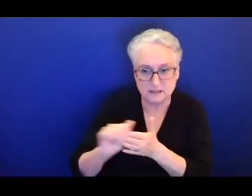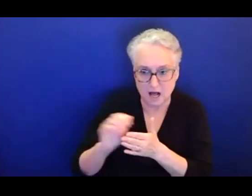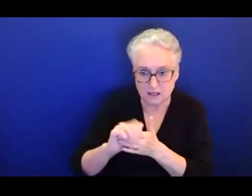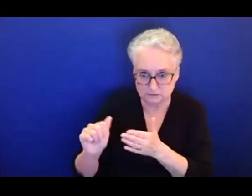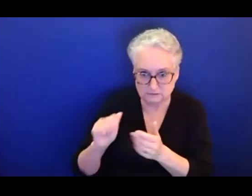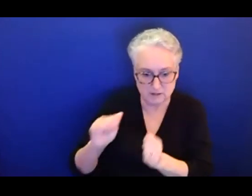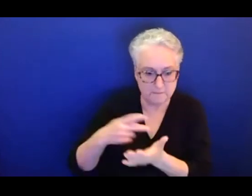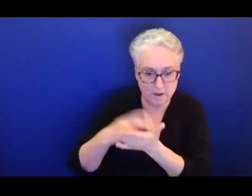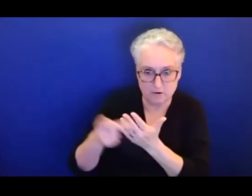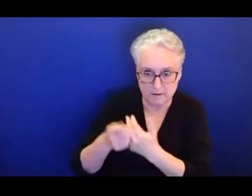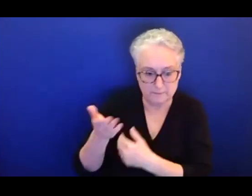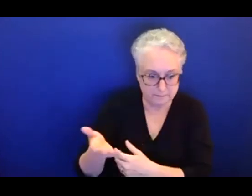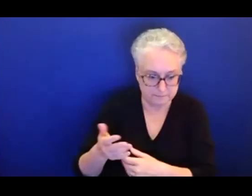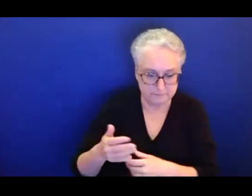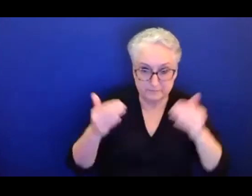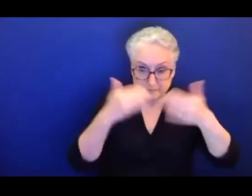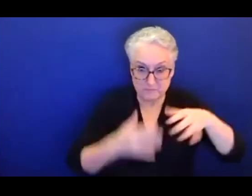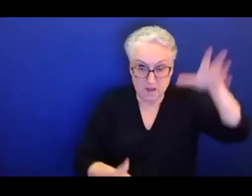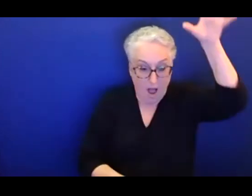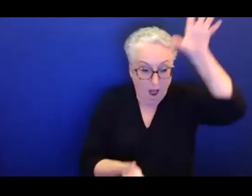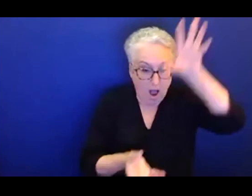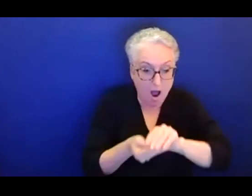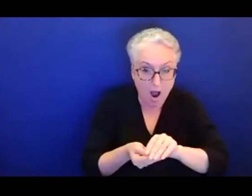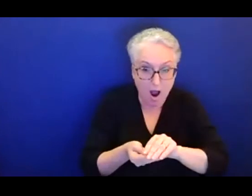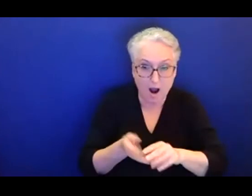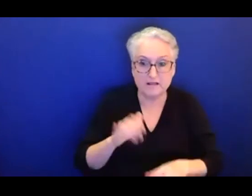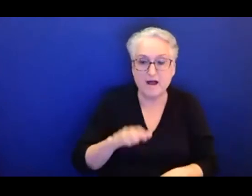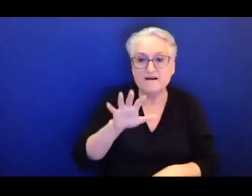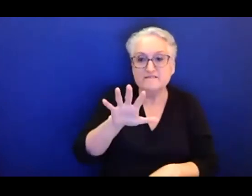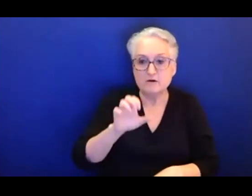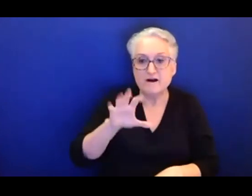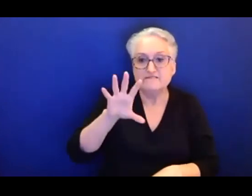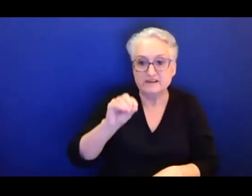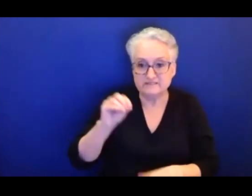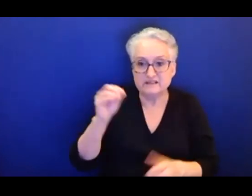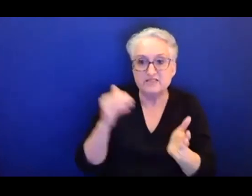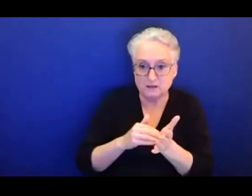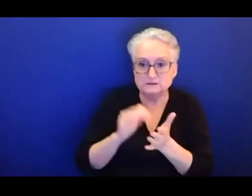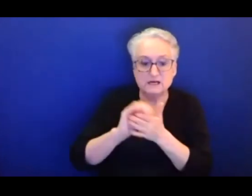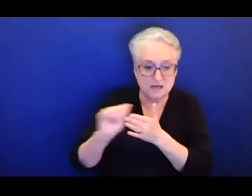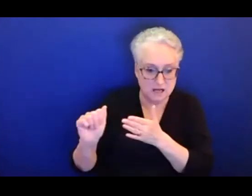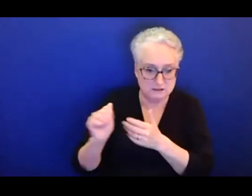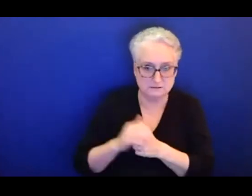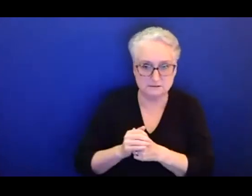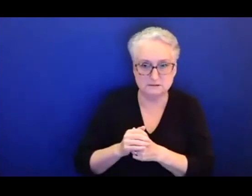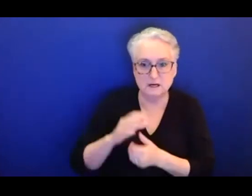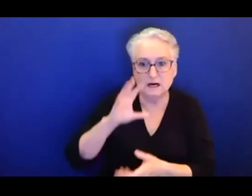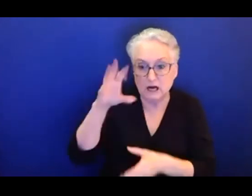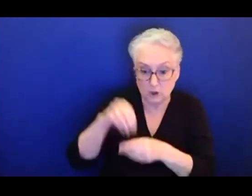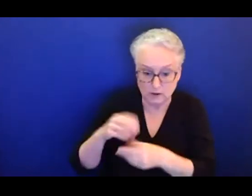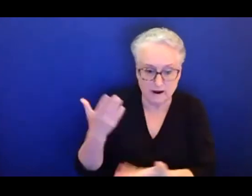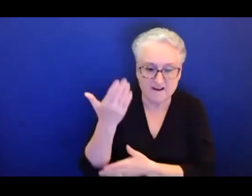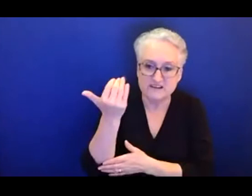15 or actually 24 businesses with 109 jobs created and retained. So together,